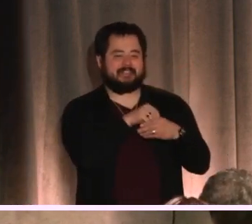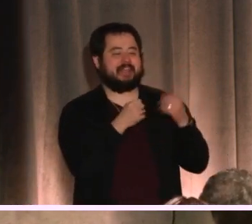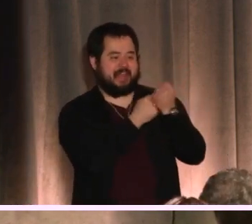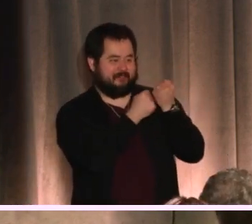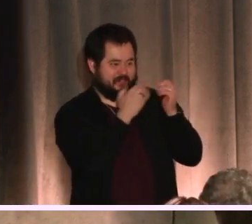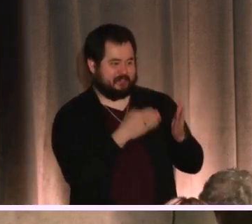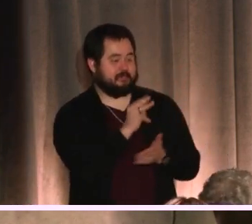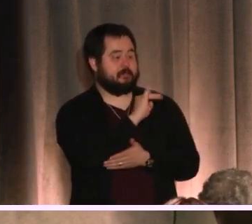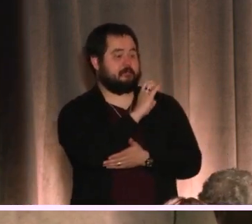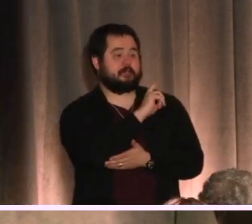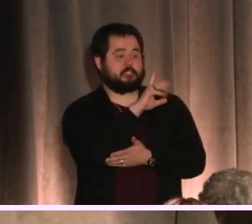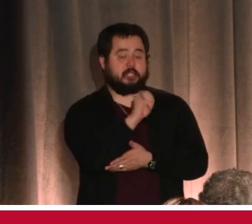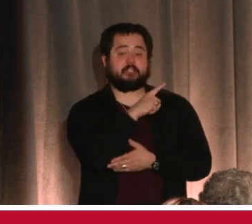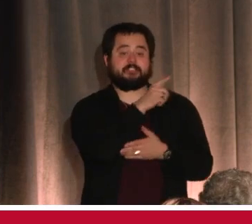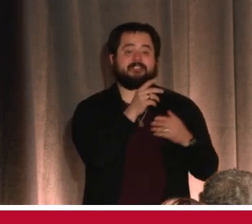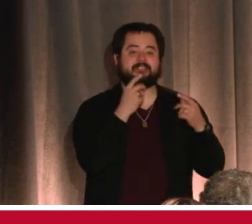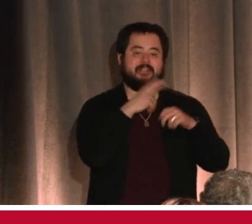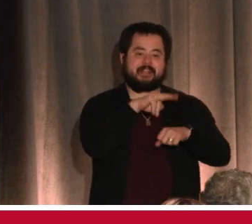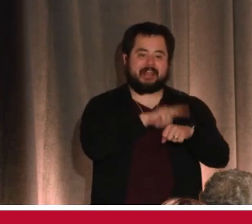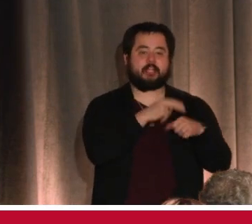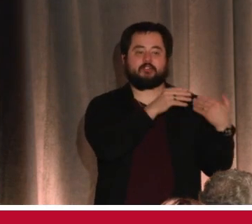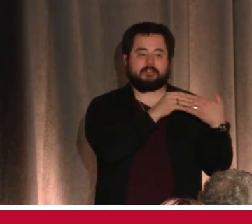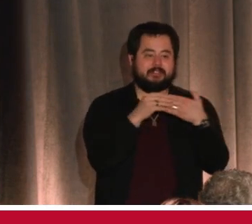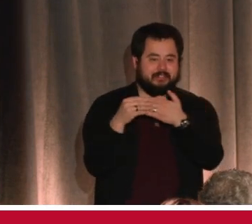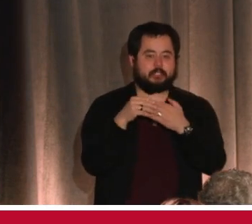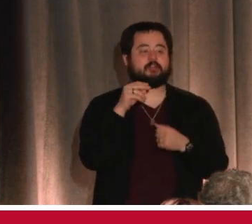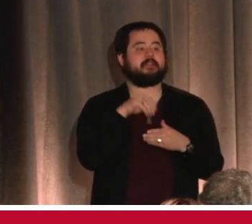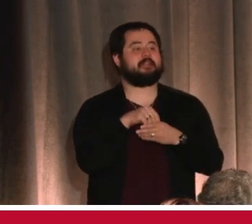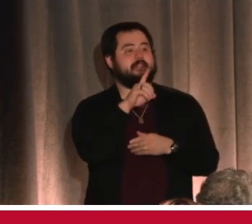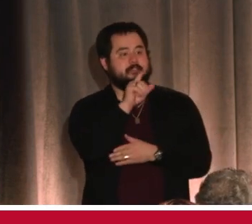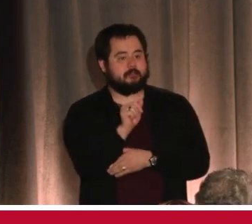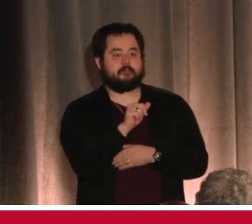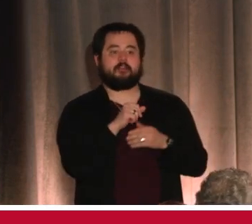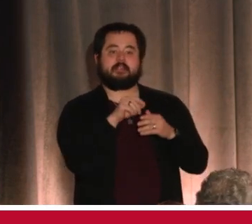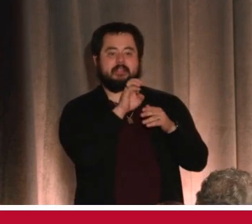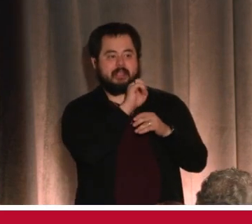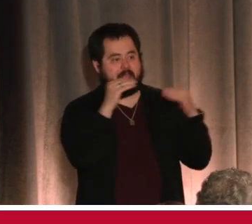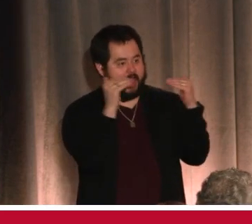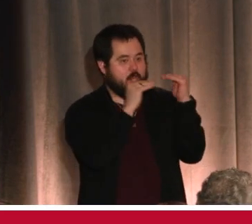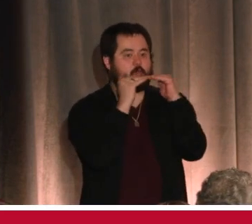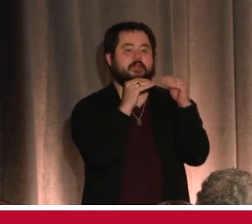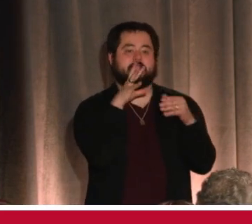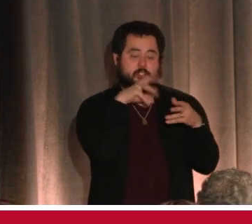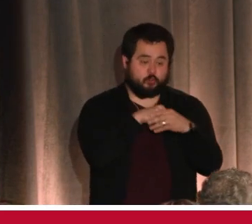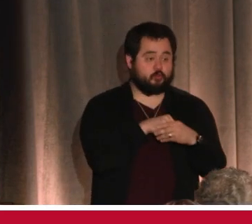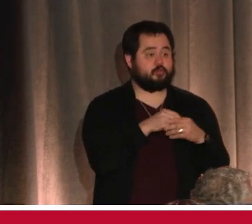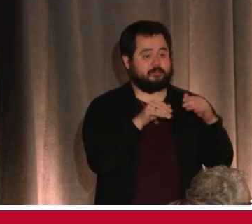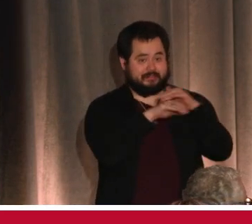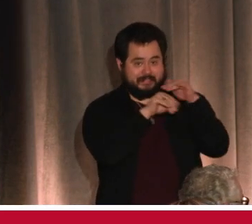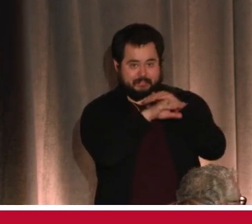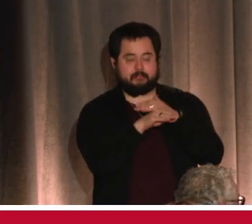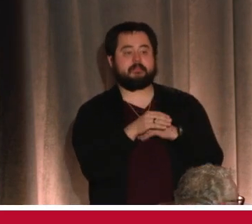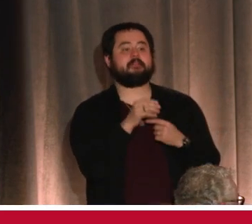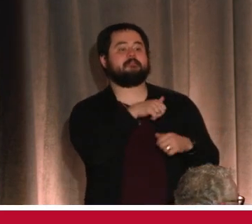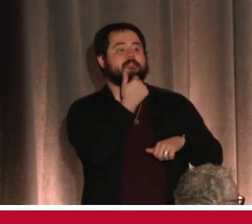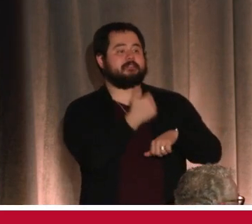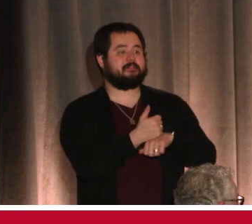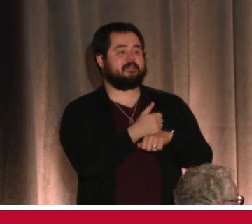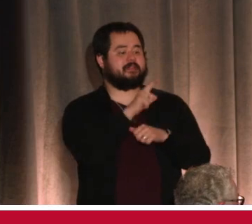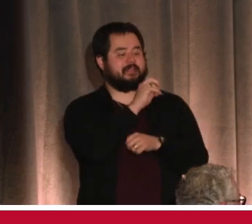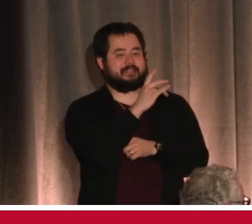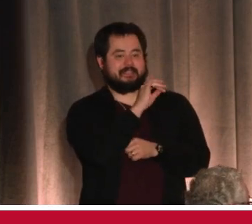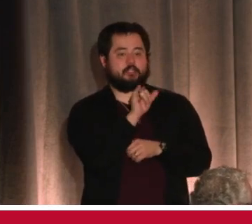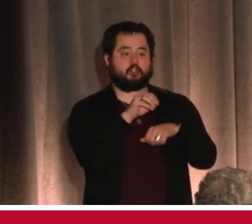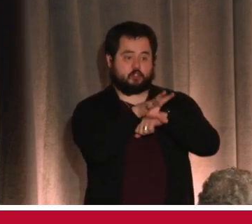Michelle is a national leader in disability diversity, equity, inclusion, and accessibility. And as the founder of Lendoneer Consulting,